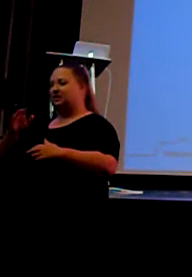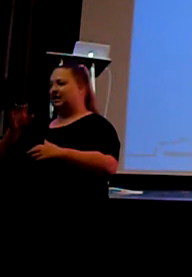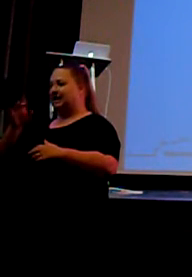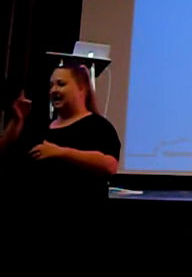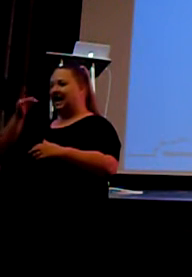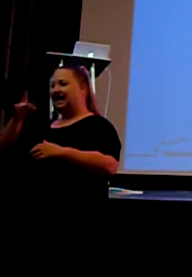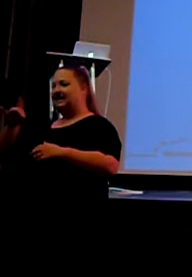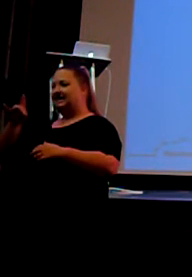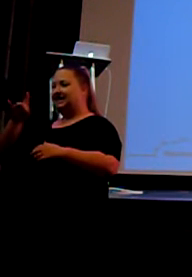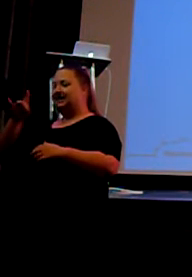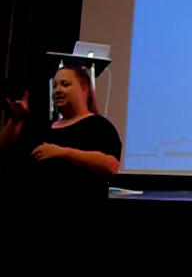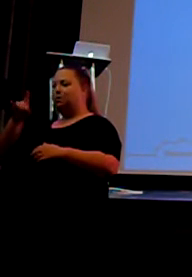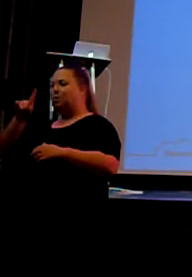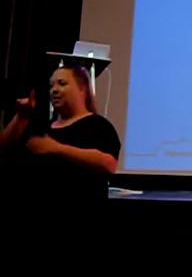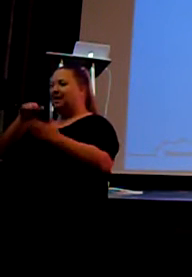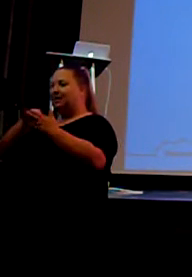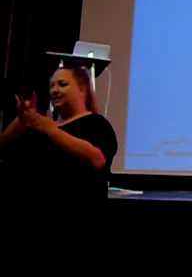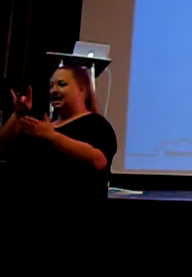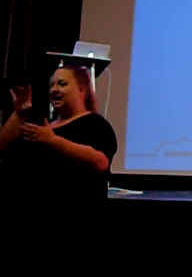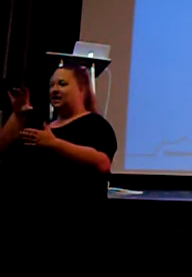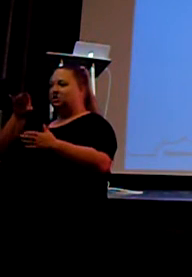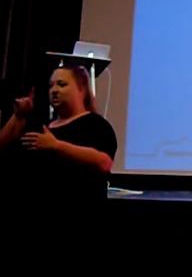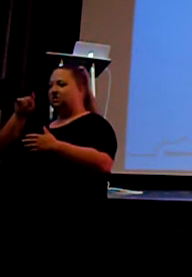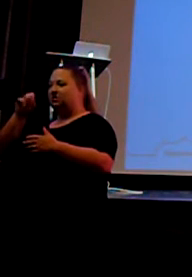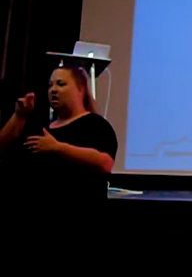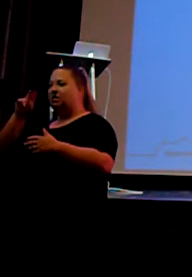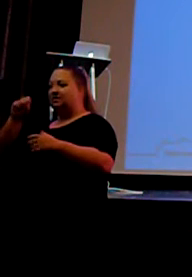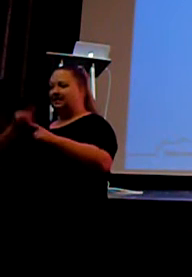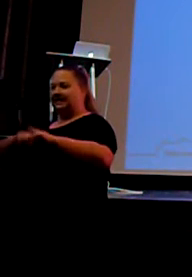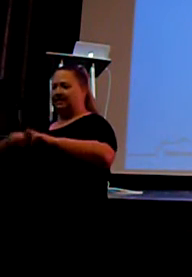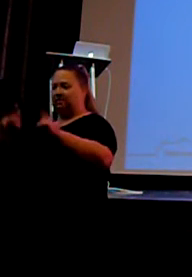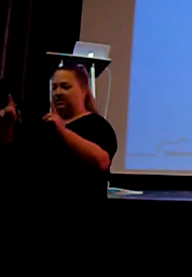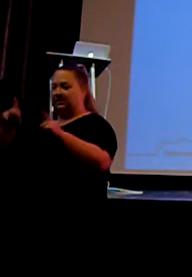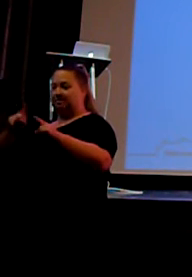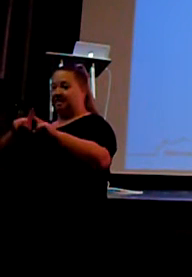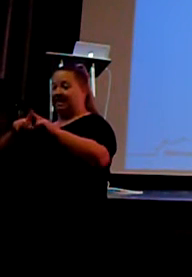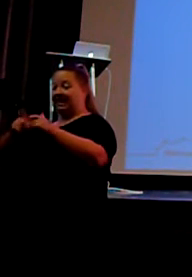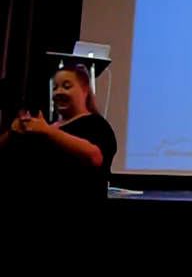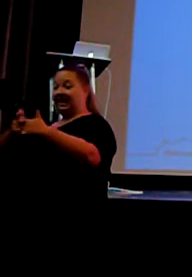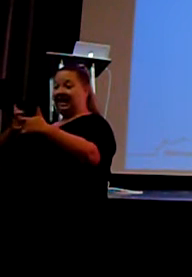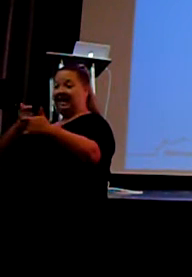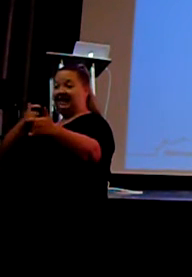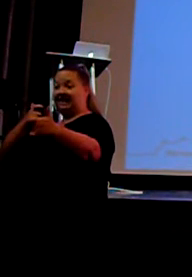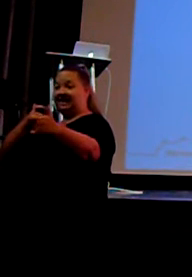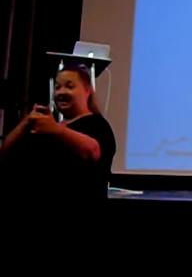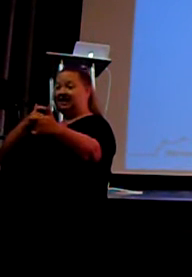difference. But the length is 30 centimeters.